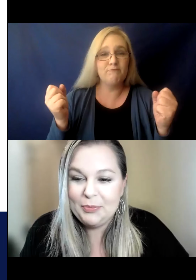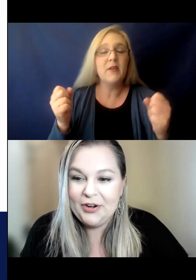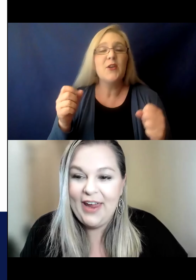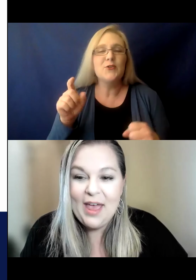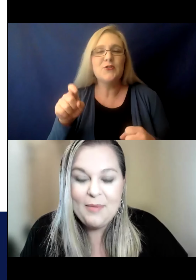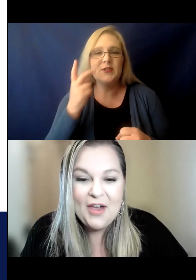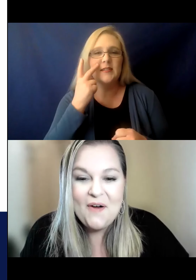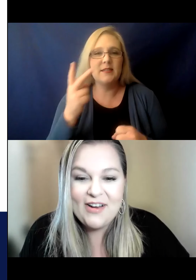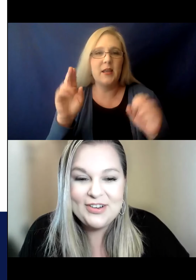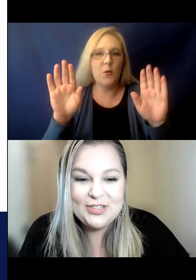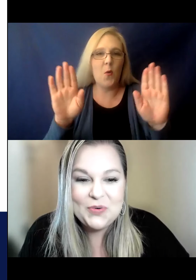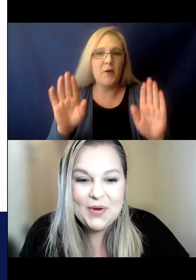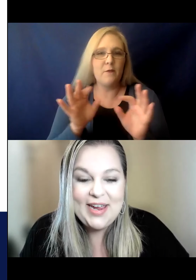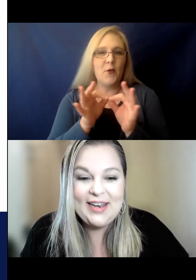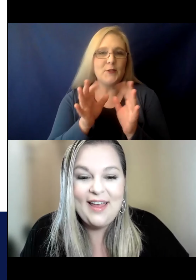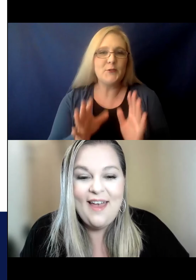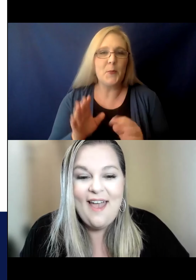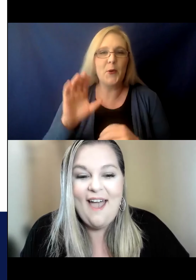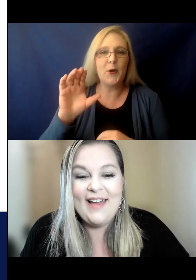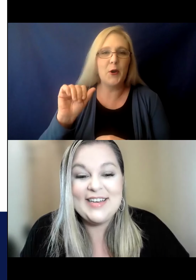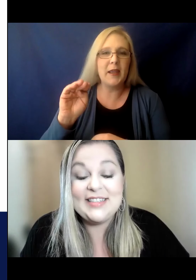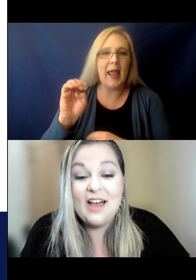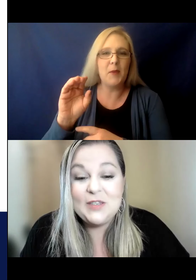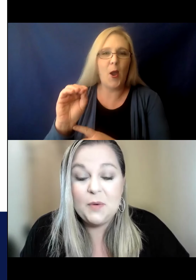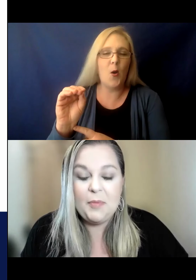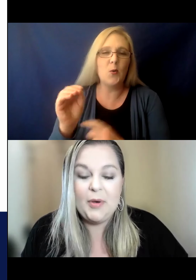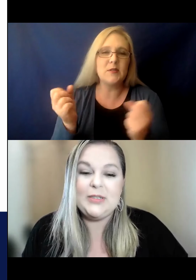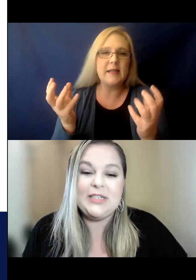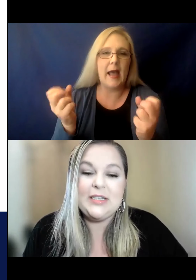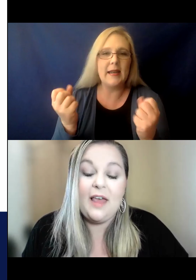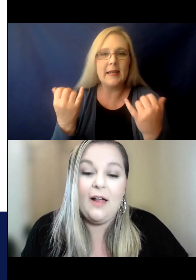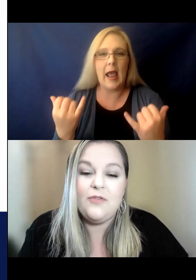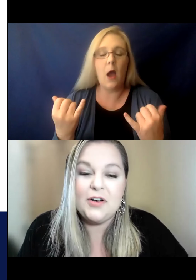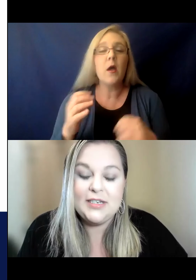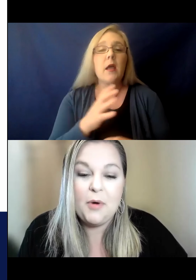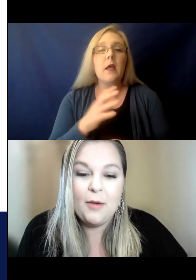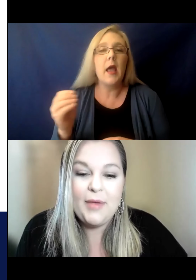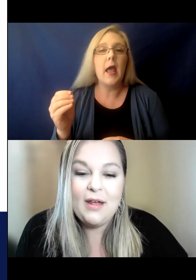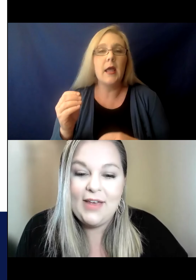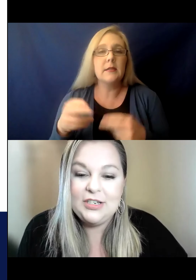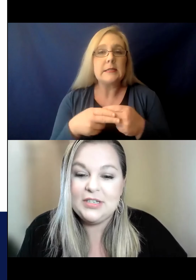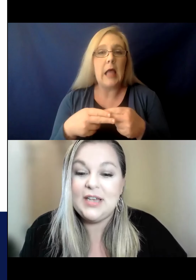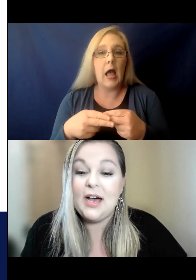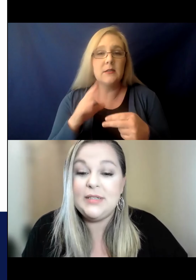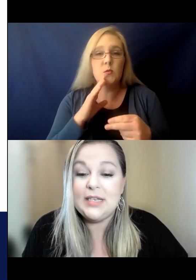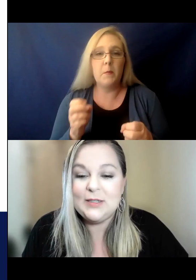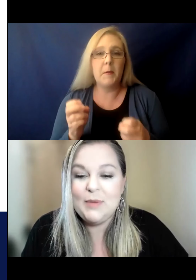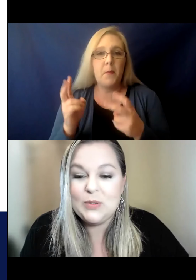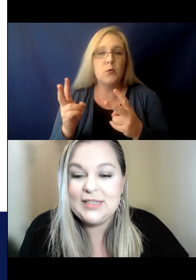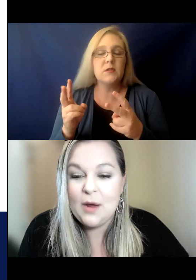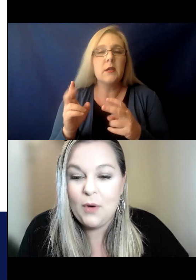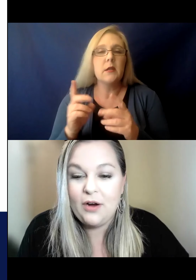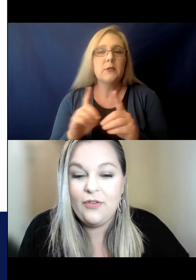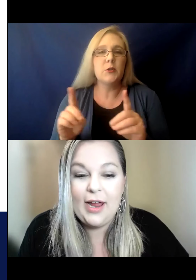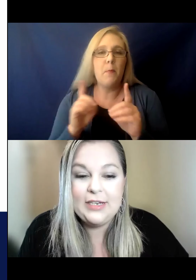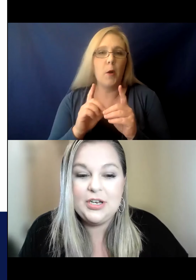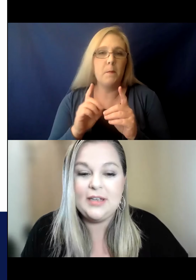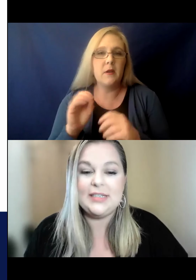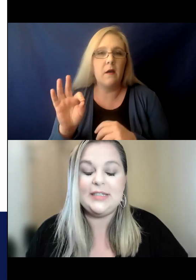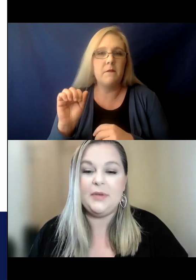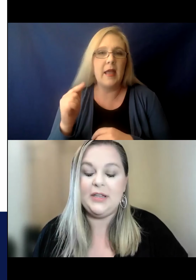ASL interpreter Cameo on your screen, and slides will be posted to the California Department of Aging's Hubs and Spokes Network